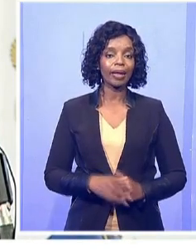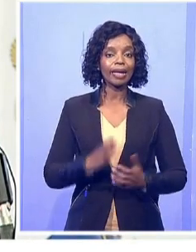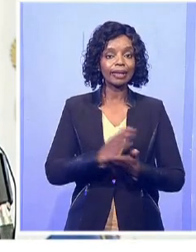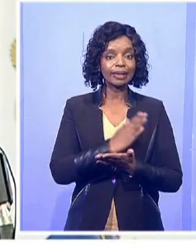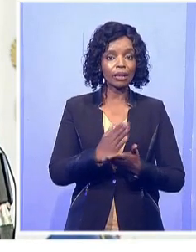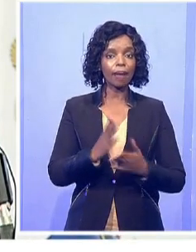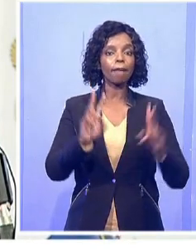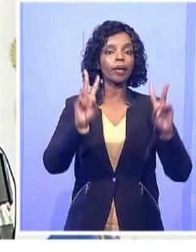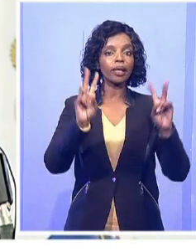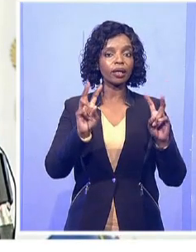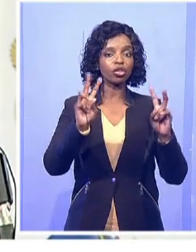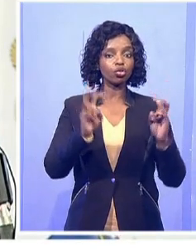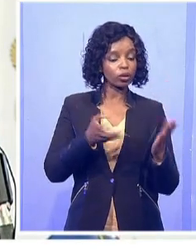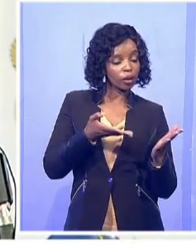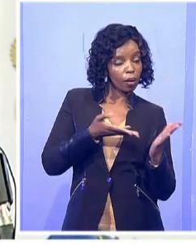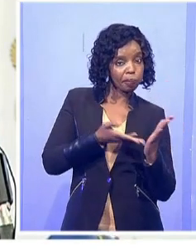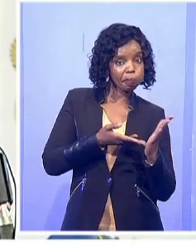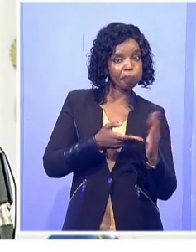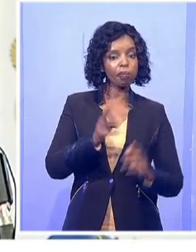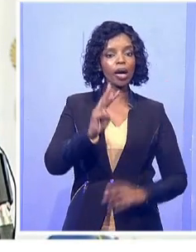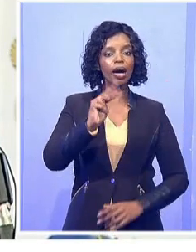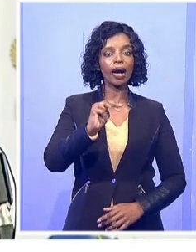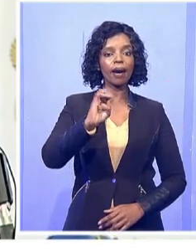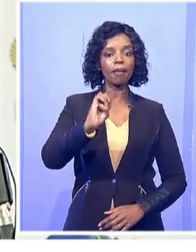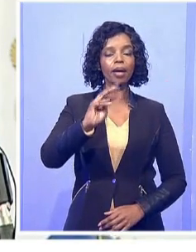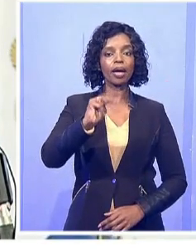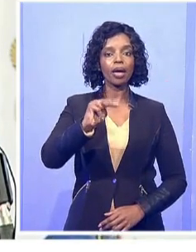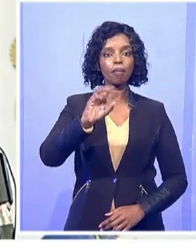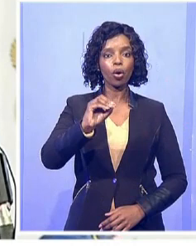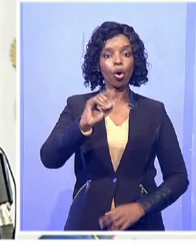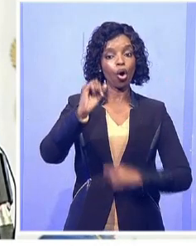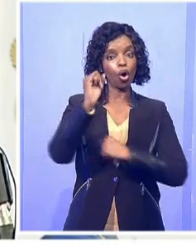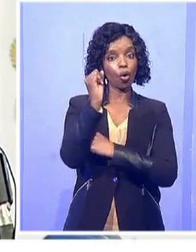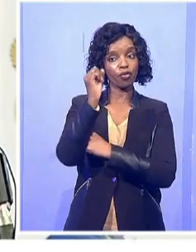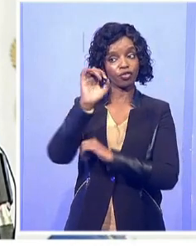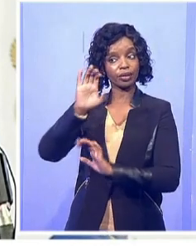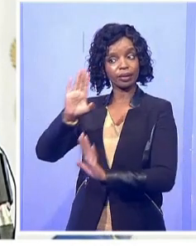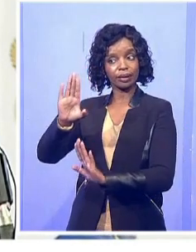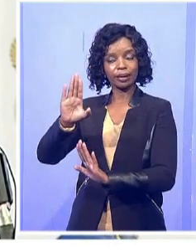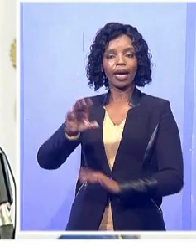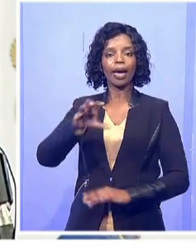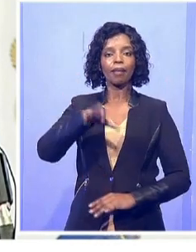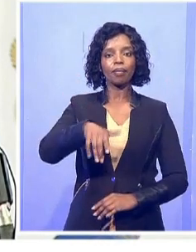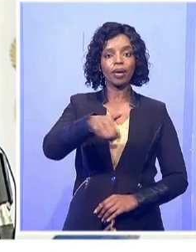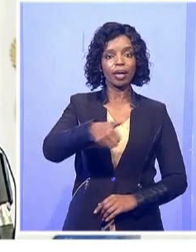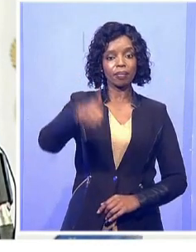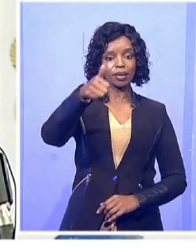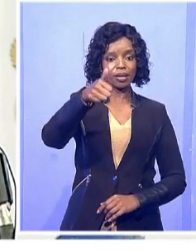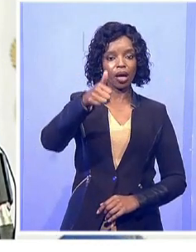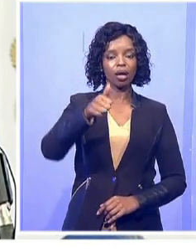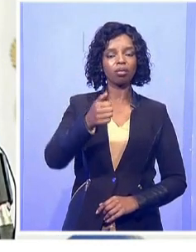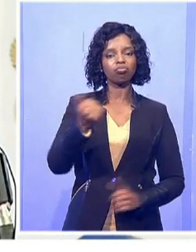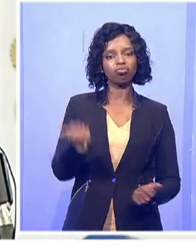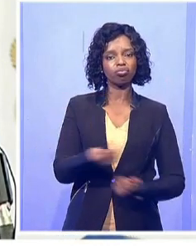some, and some are dealt with by the Department of